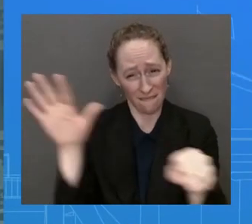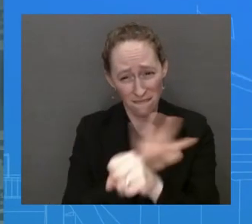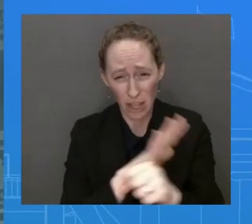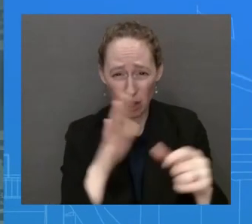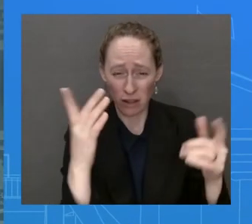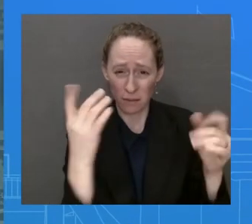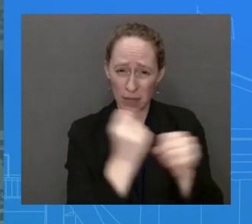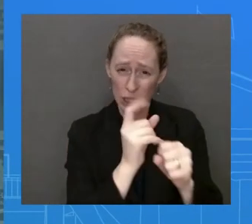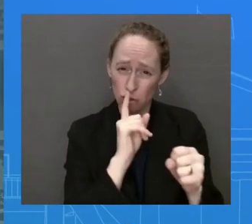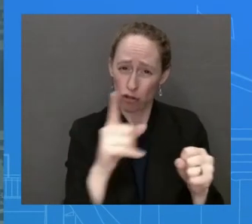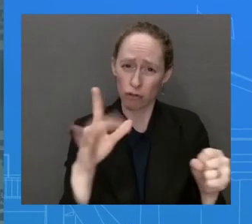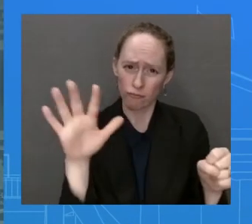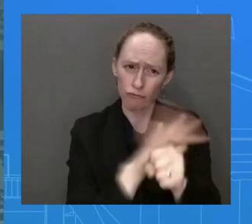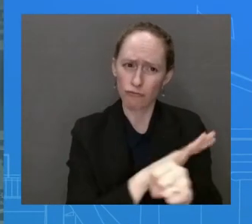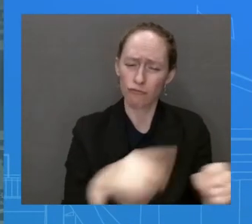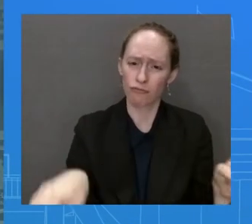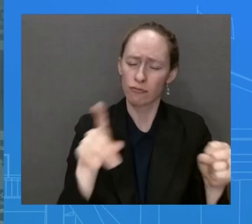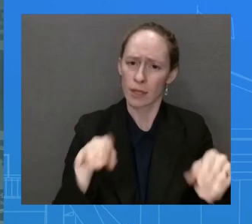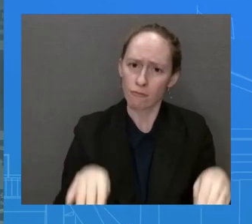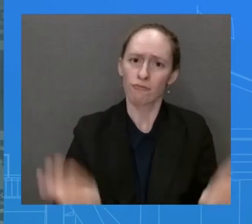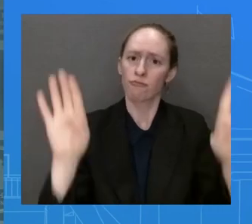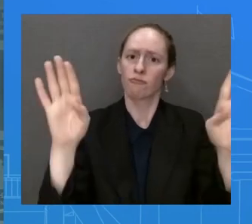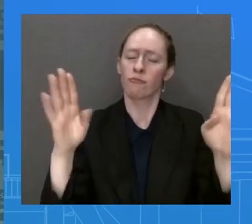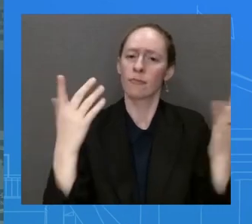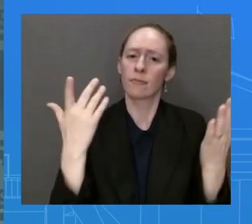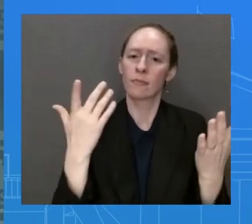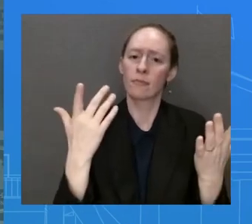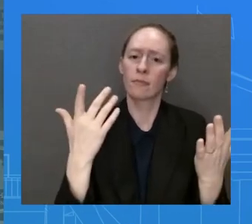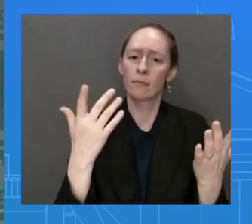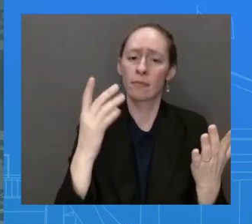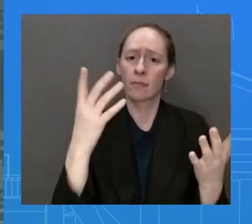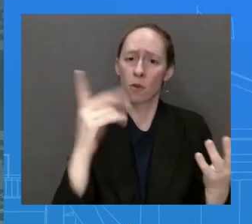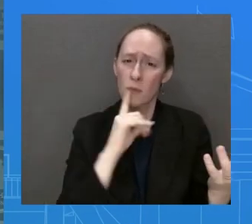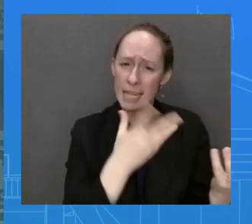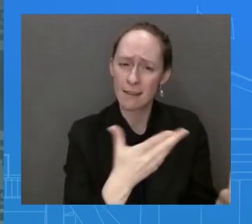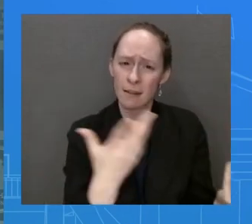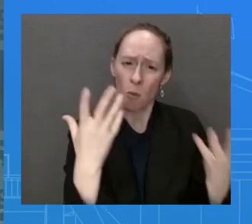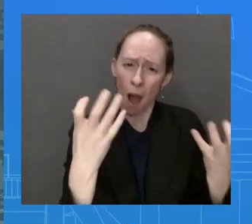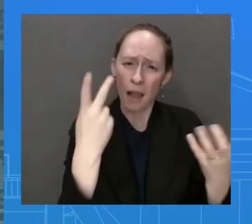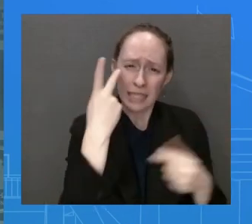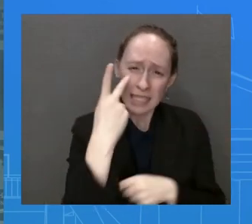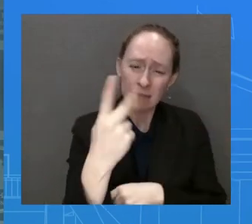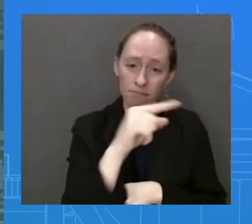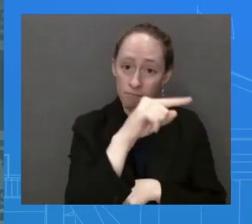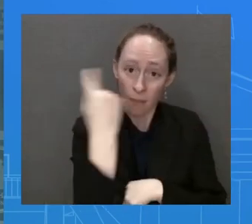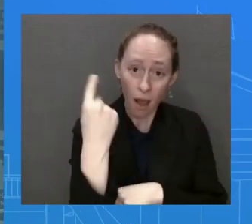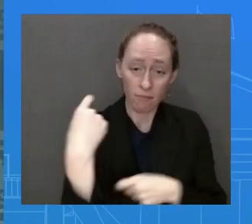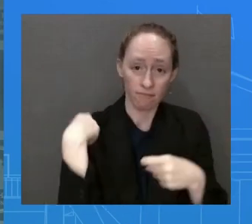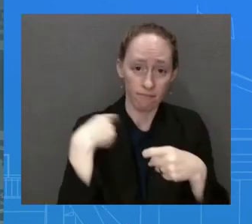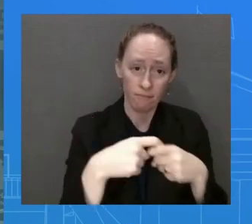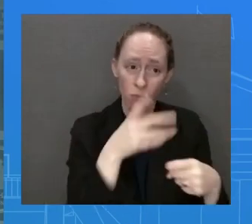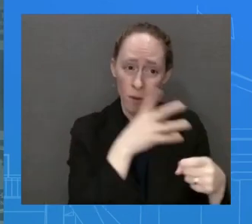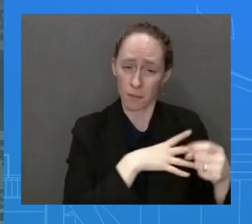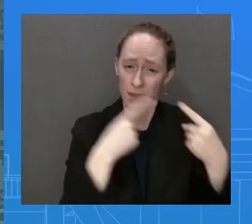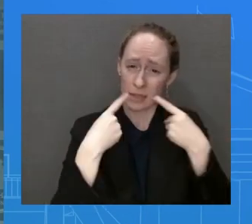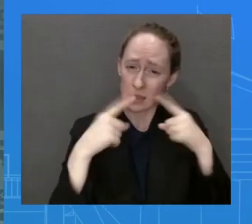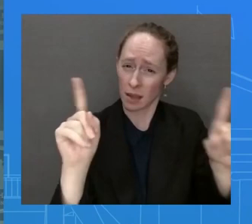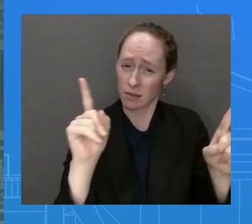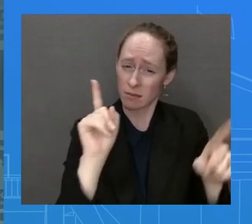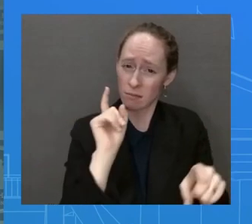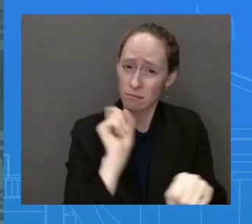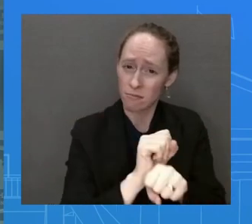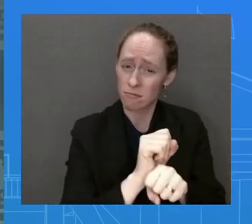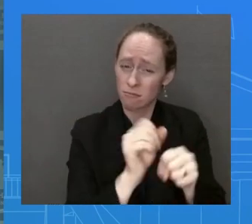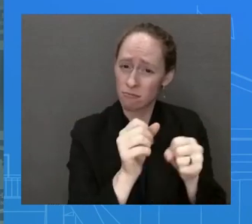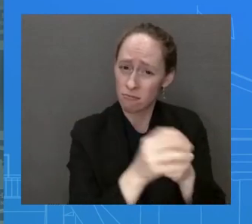this administration, and so that's extremely important. It's been said that when America catches a cold, then